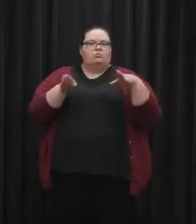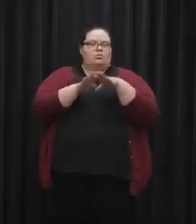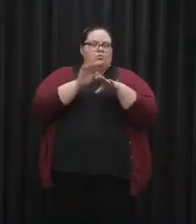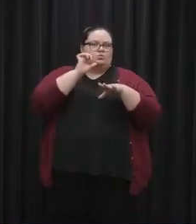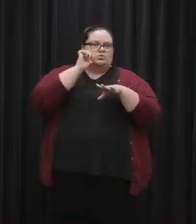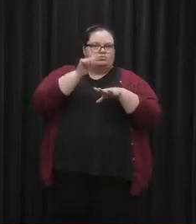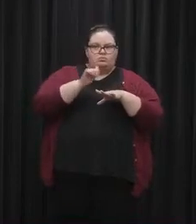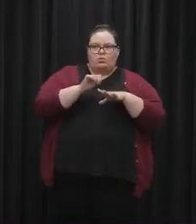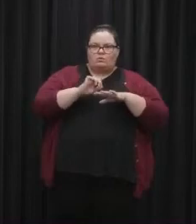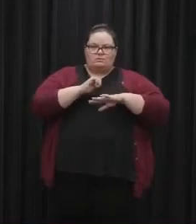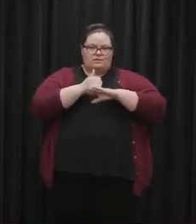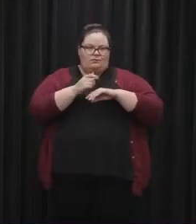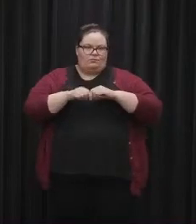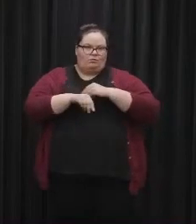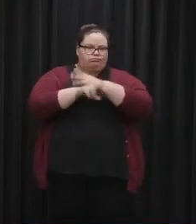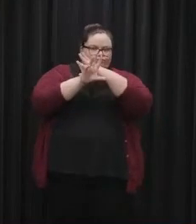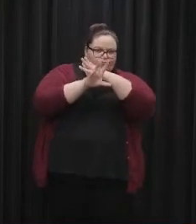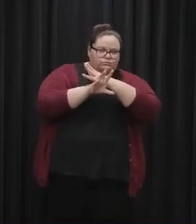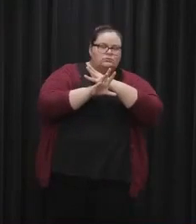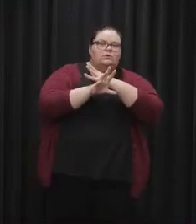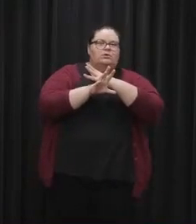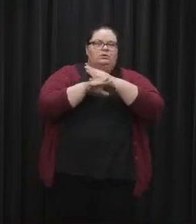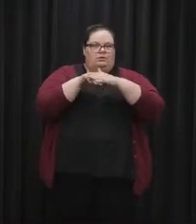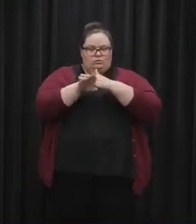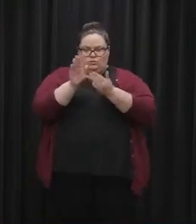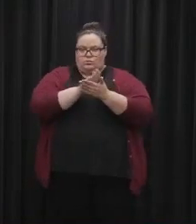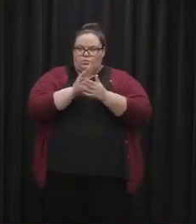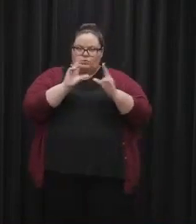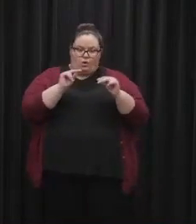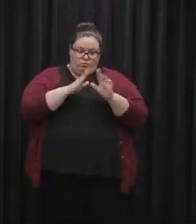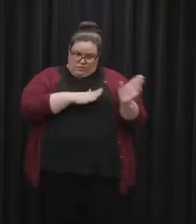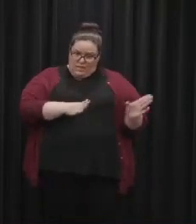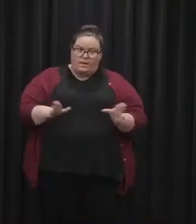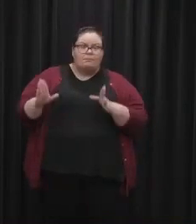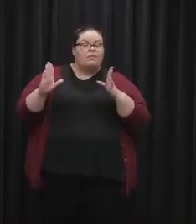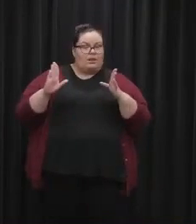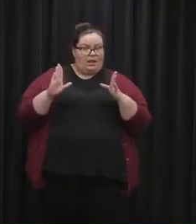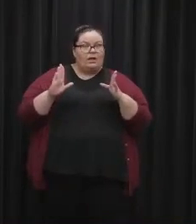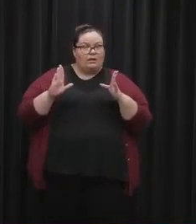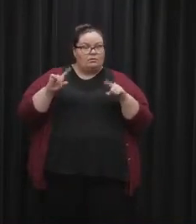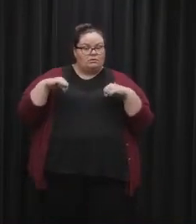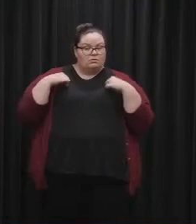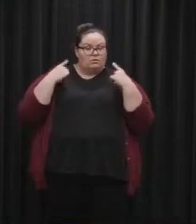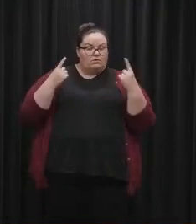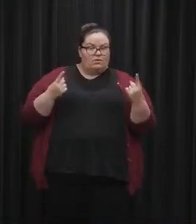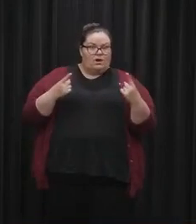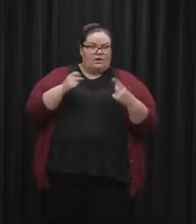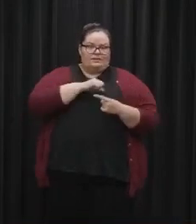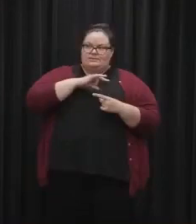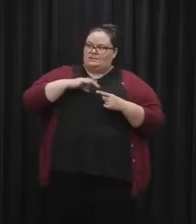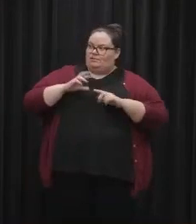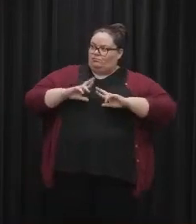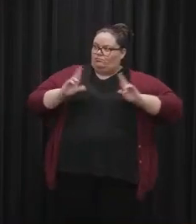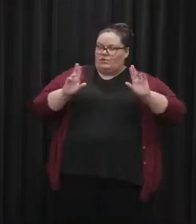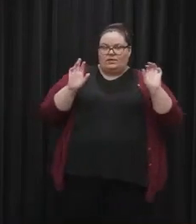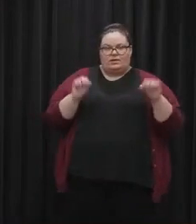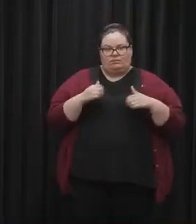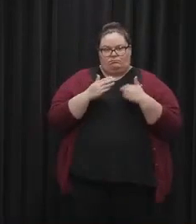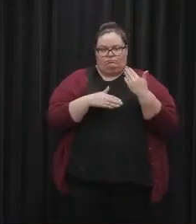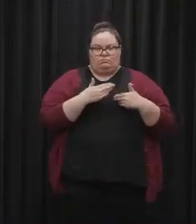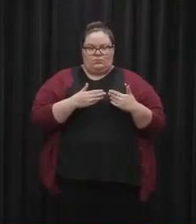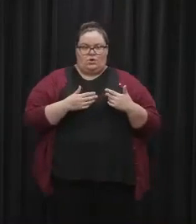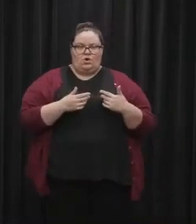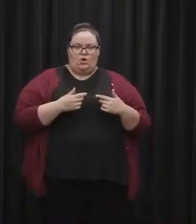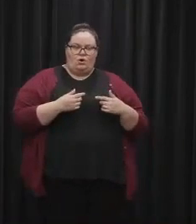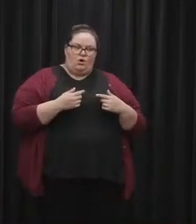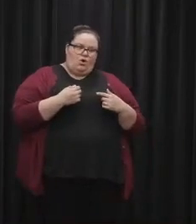plans. Students will learn from home. And this is exactly what we'd always intended, because as I've been making clear, I hope, from the beginning of this pandemic, it